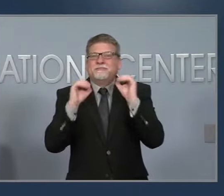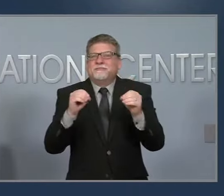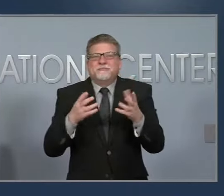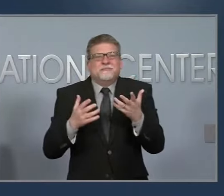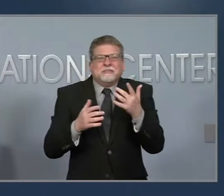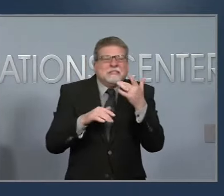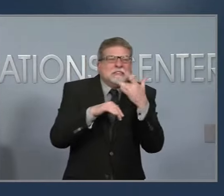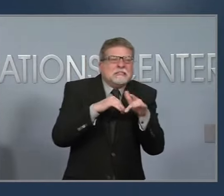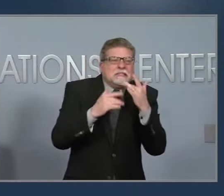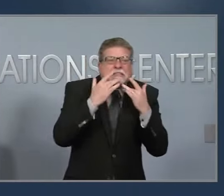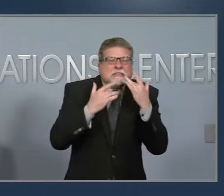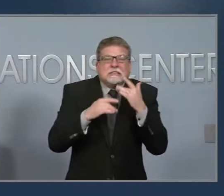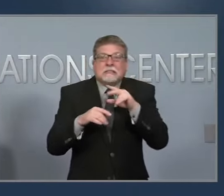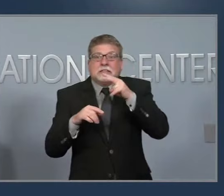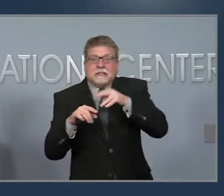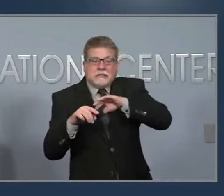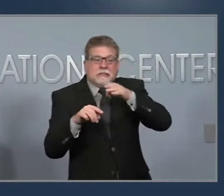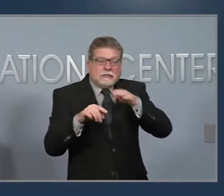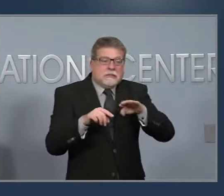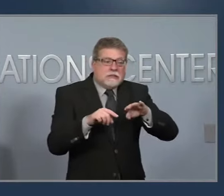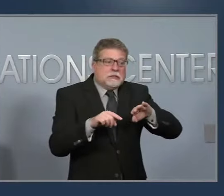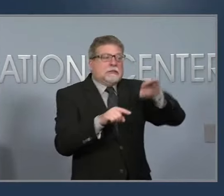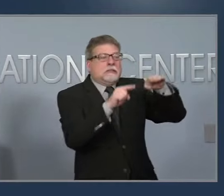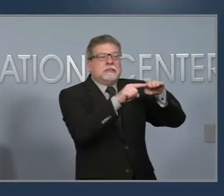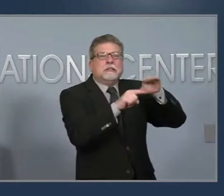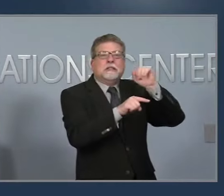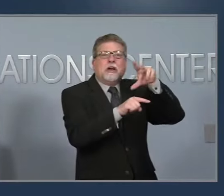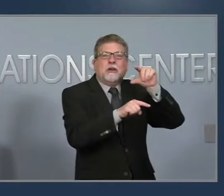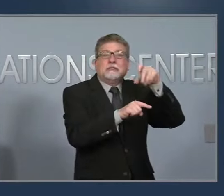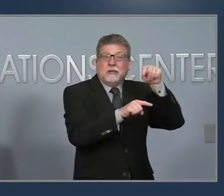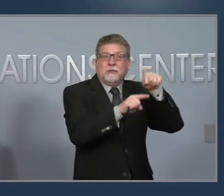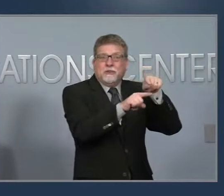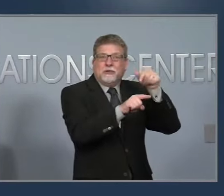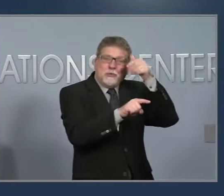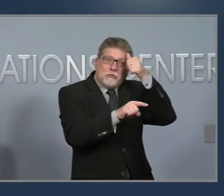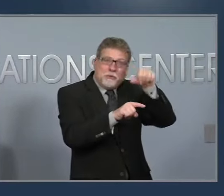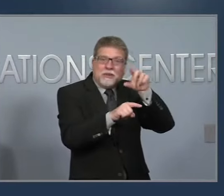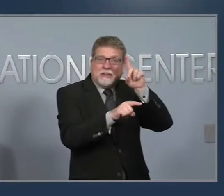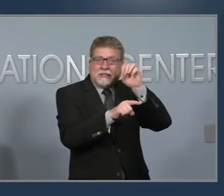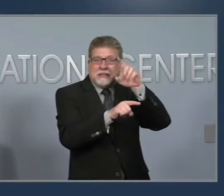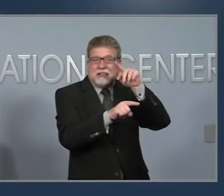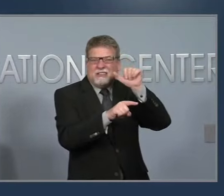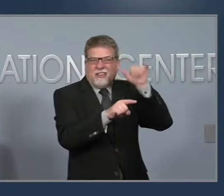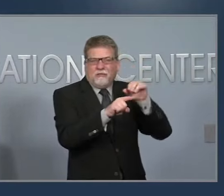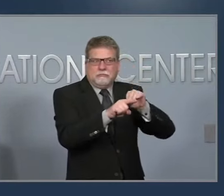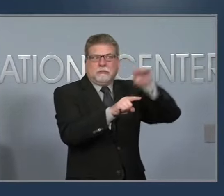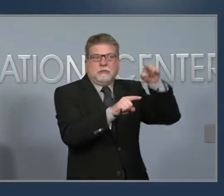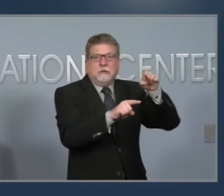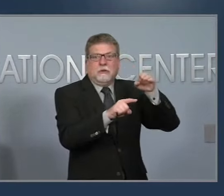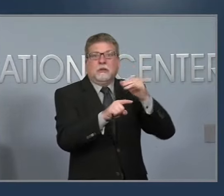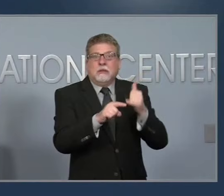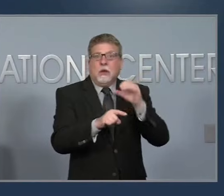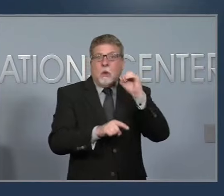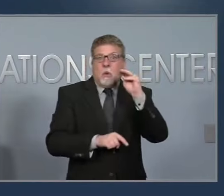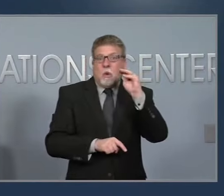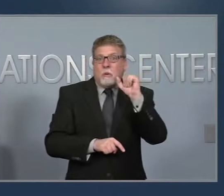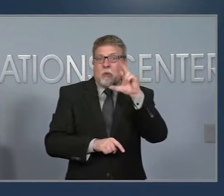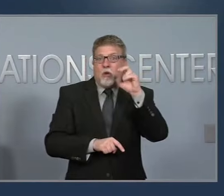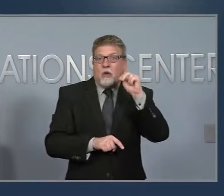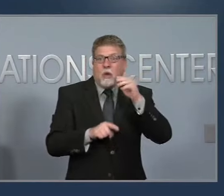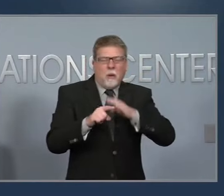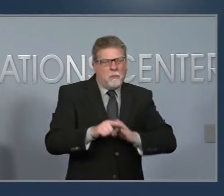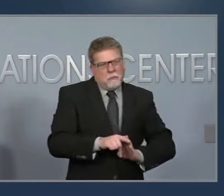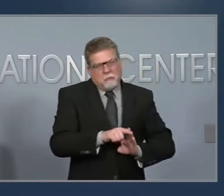available. The second peak in August and September was the result of the Delta variant. The Omicron variant drove the